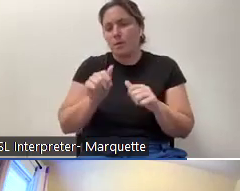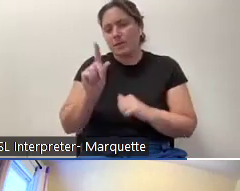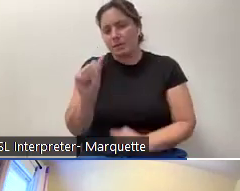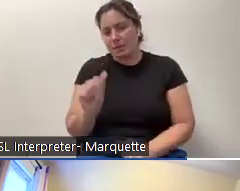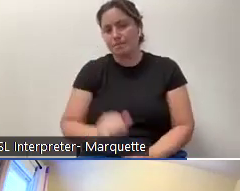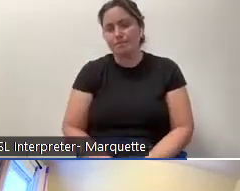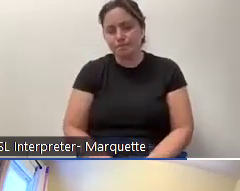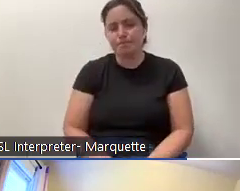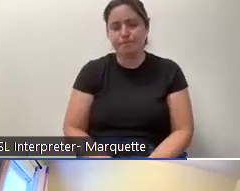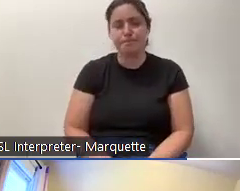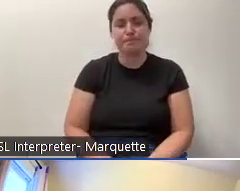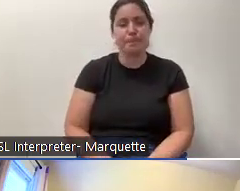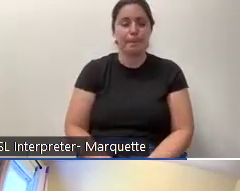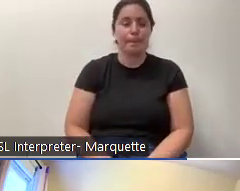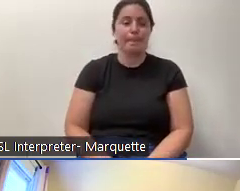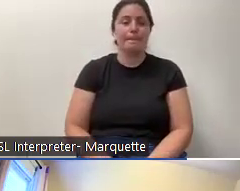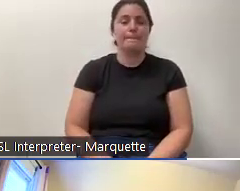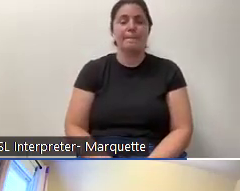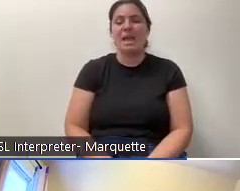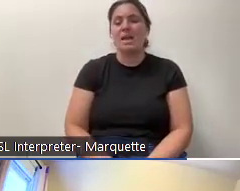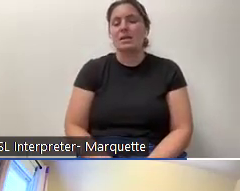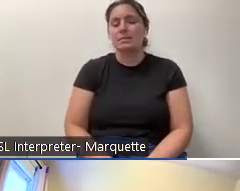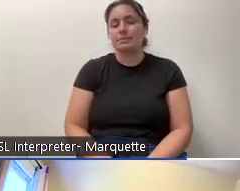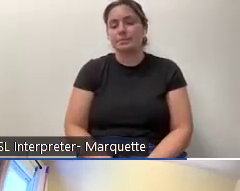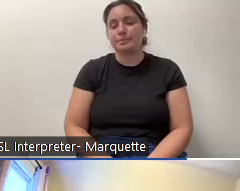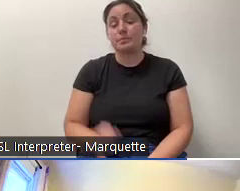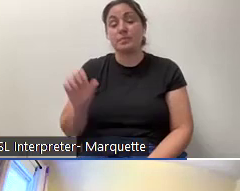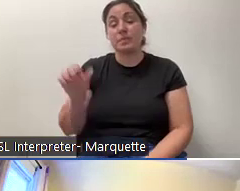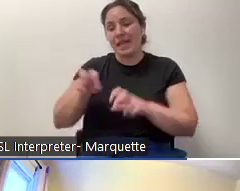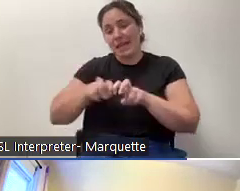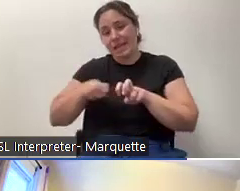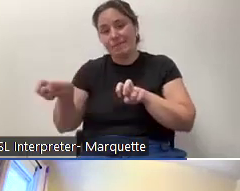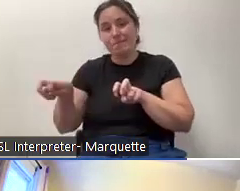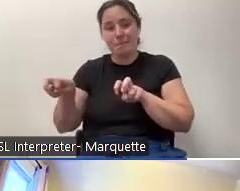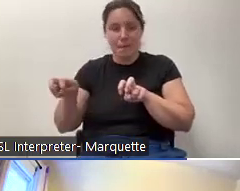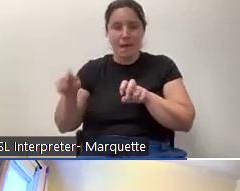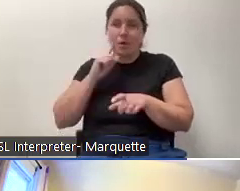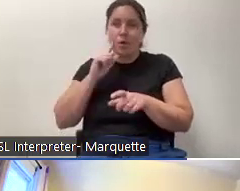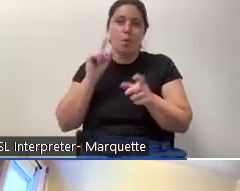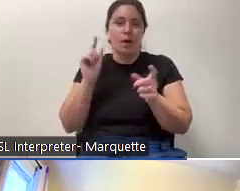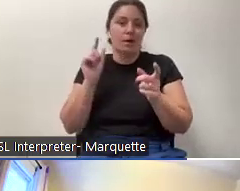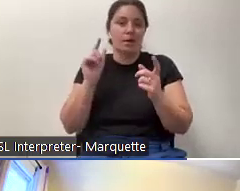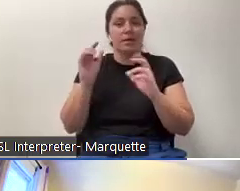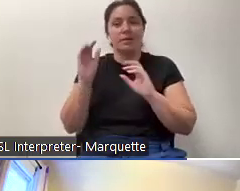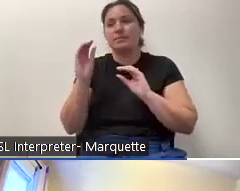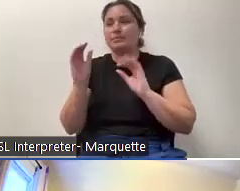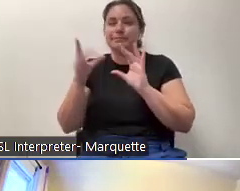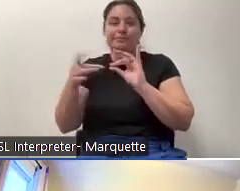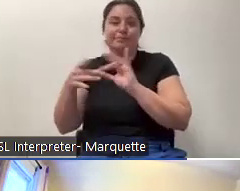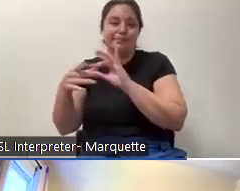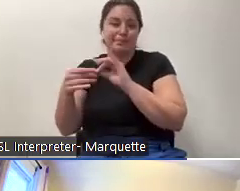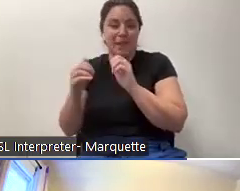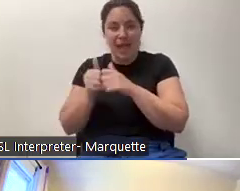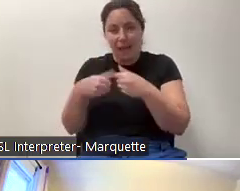And so we're going to hear more about that later today from the dynamic speakers that we have set to speak. There